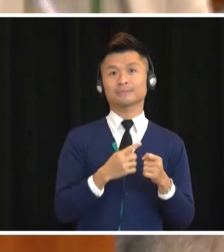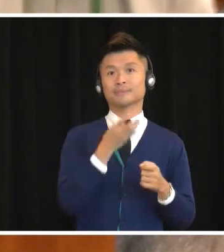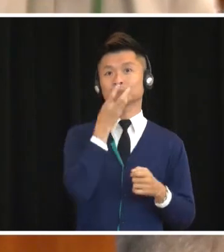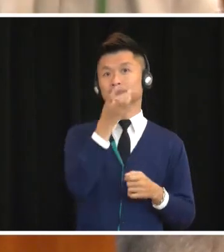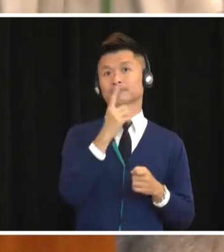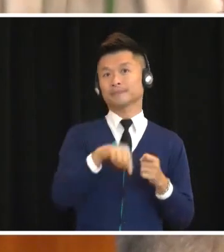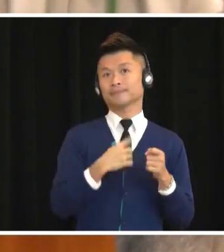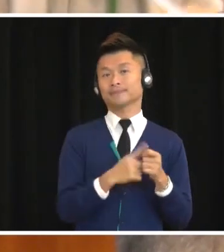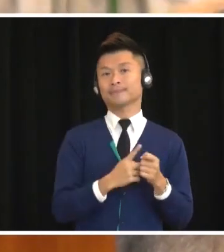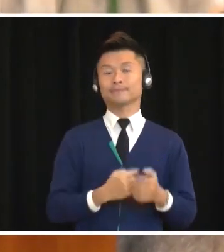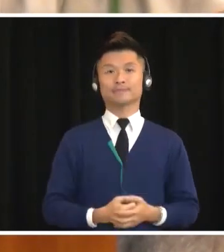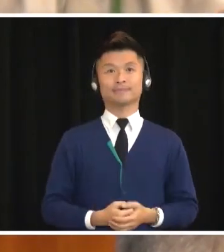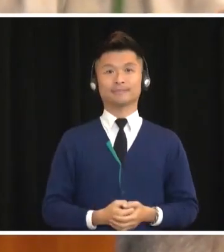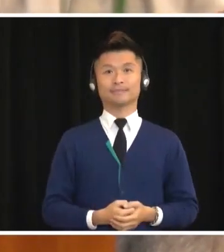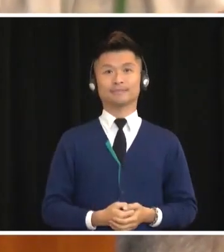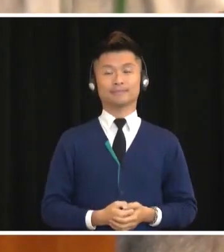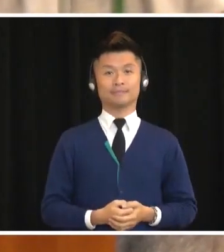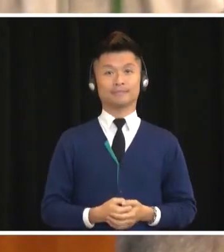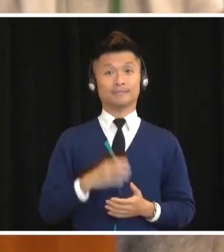defined as